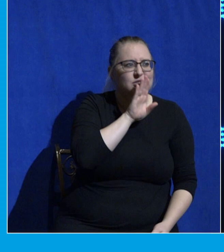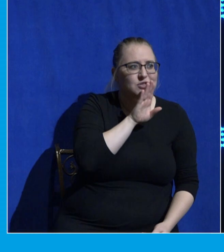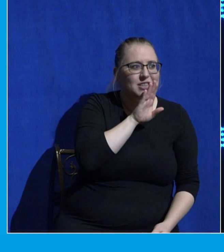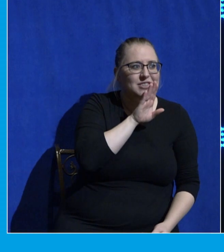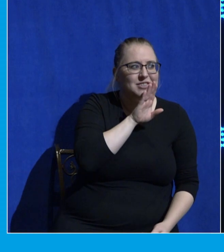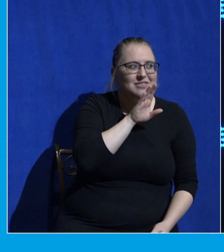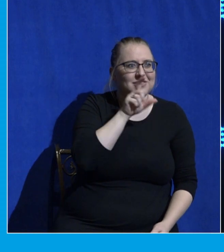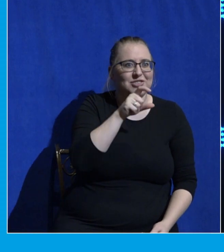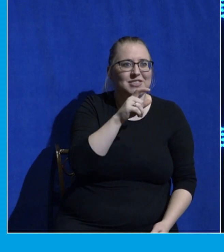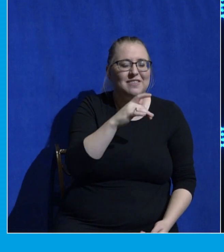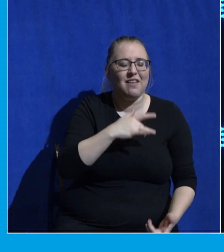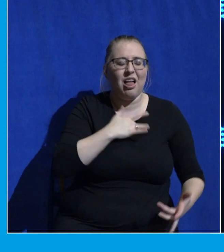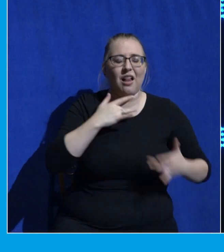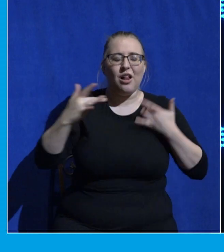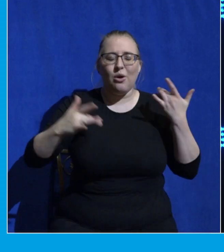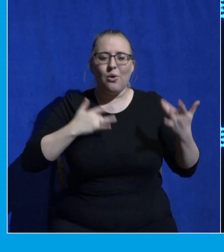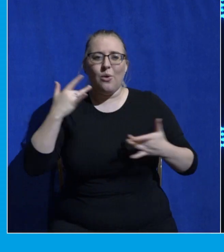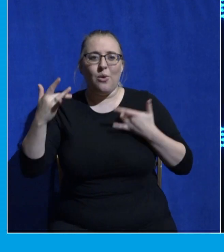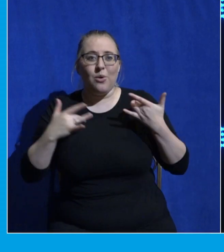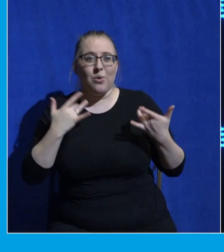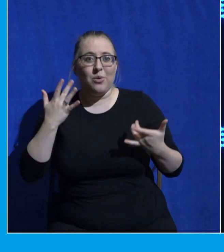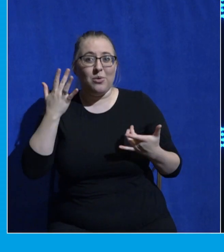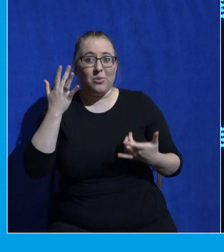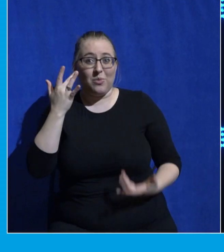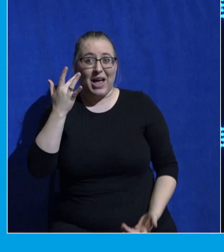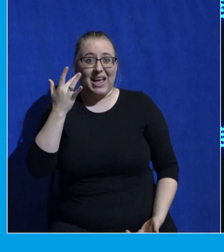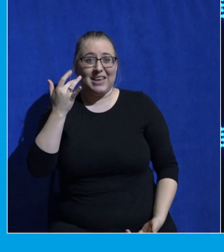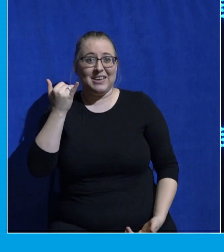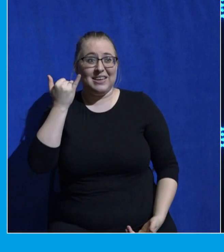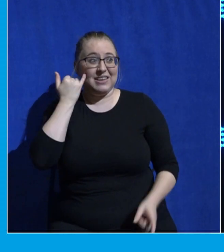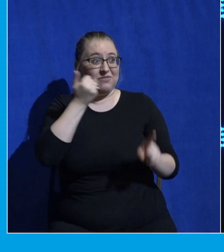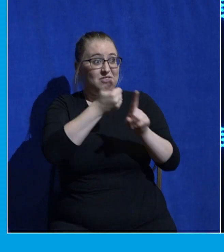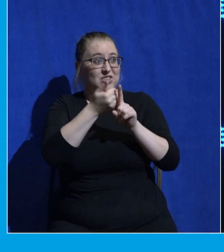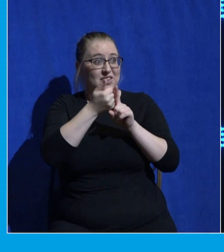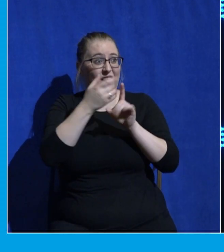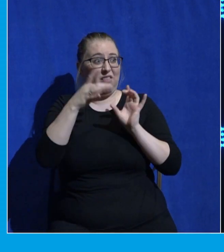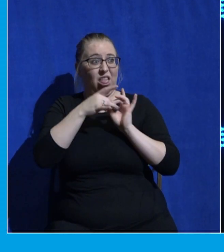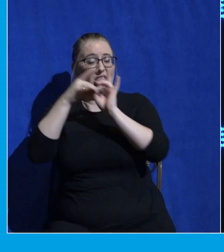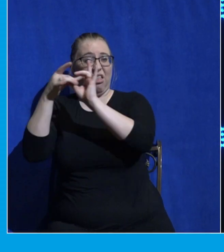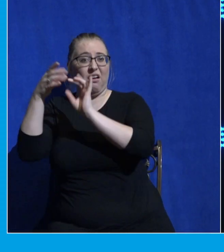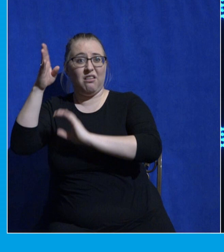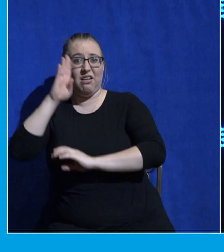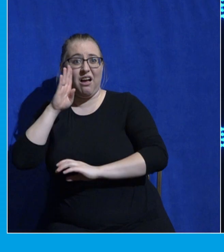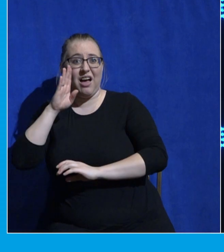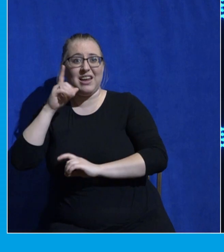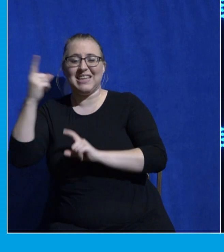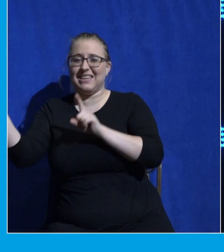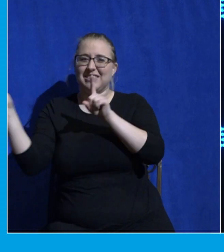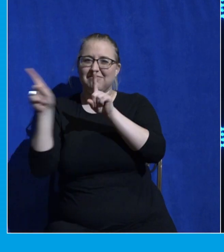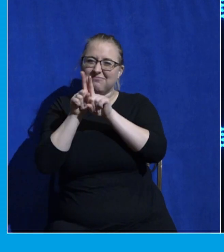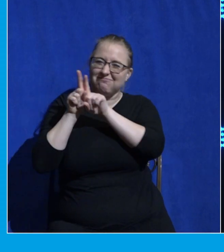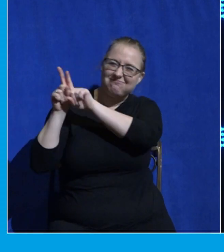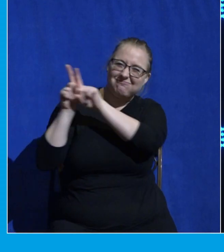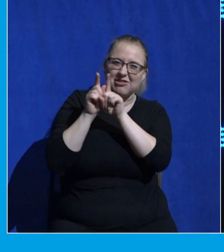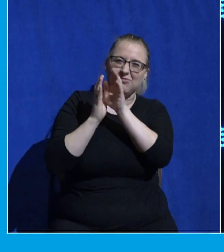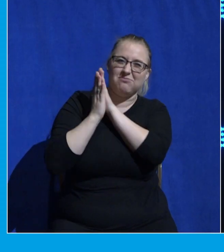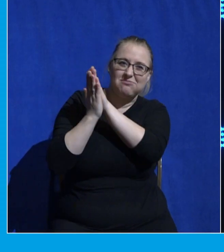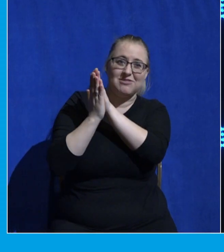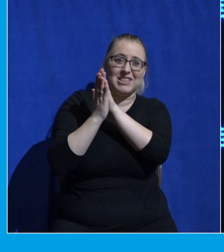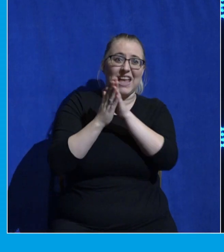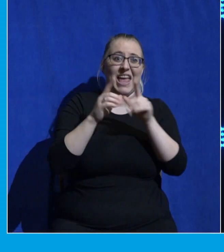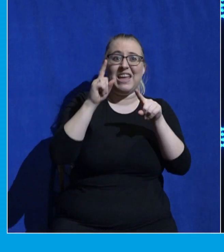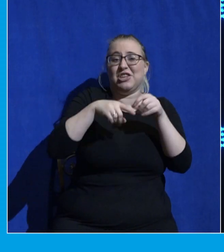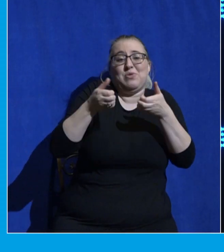for joy. Why? Because if you are a child of God, he is close to you. You are close to him. And guess what? You can't shake